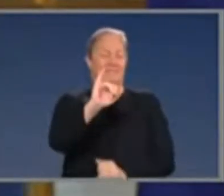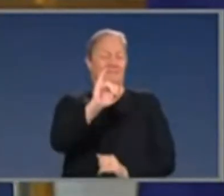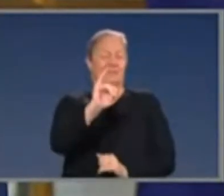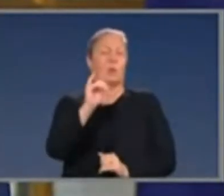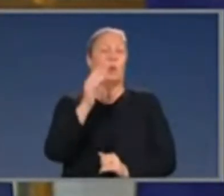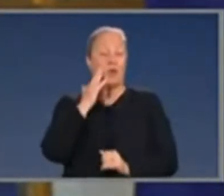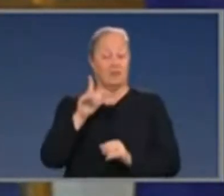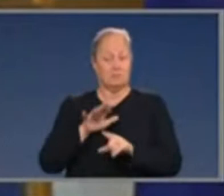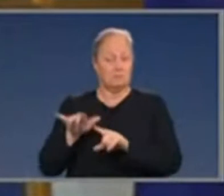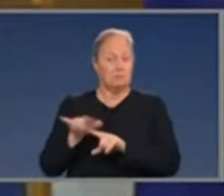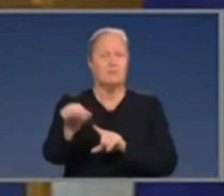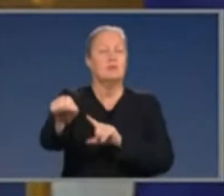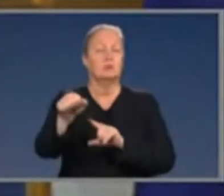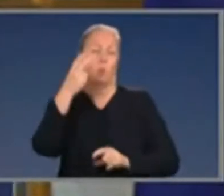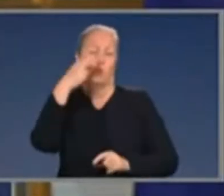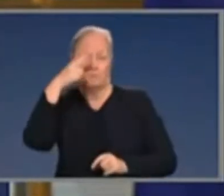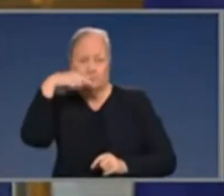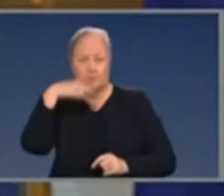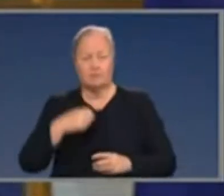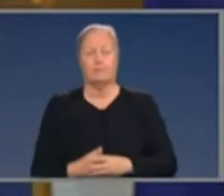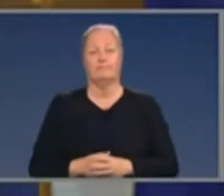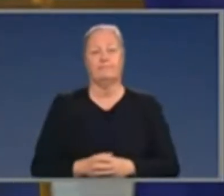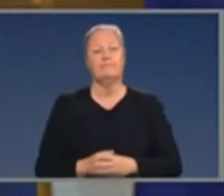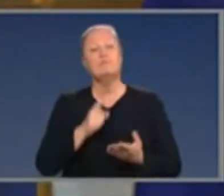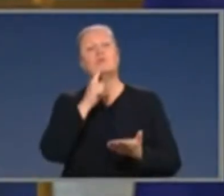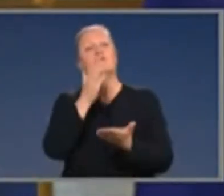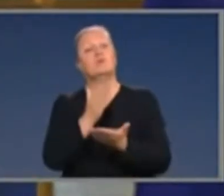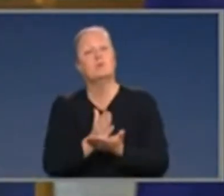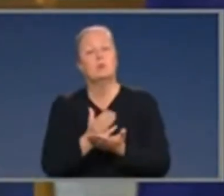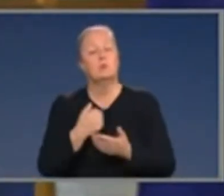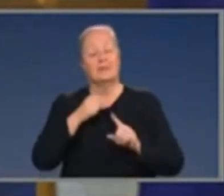from the beginning of this pandemic that we cannot completely